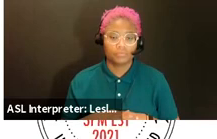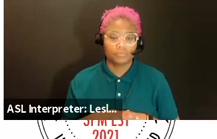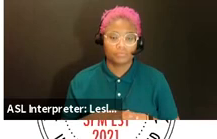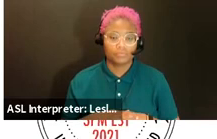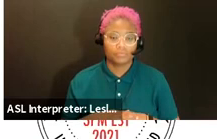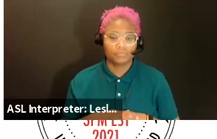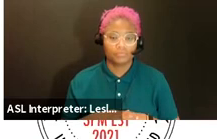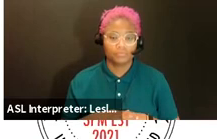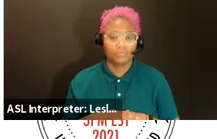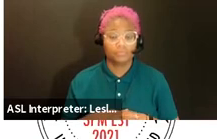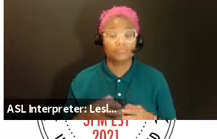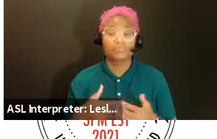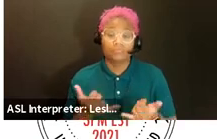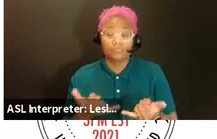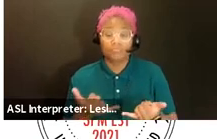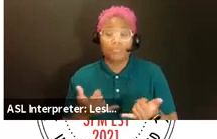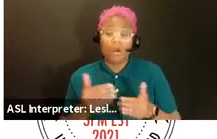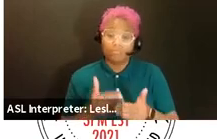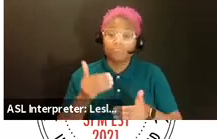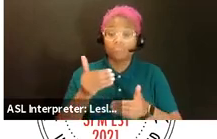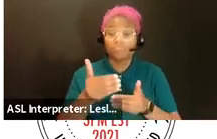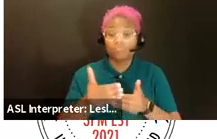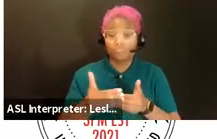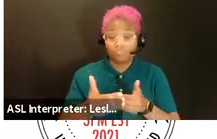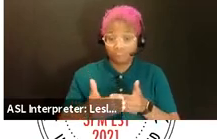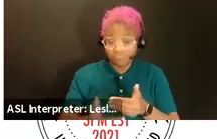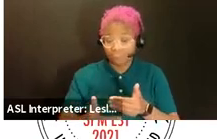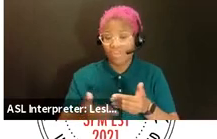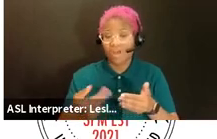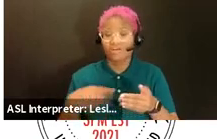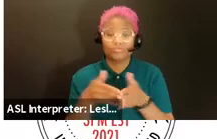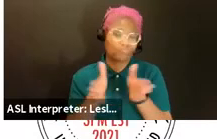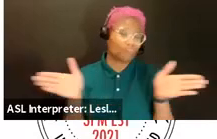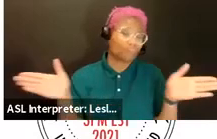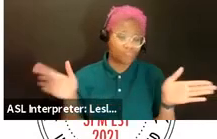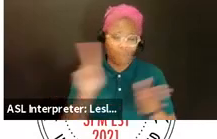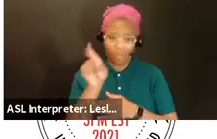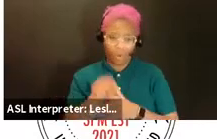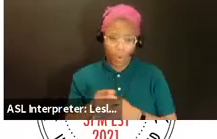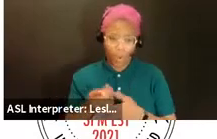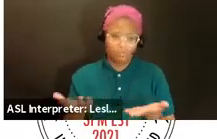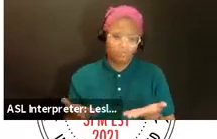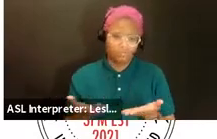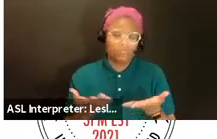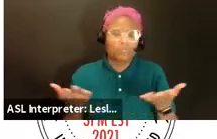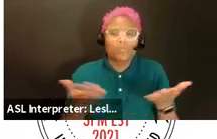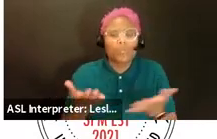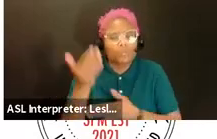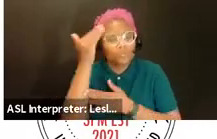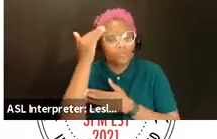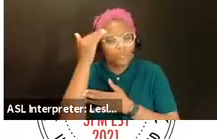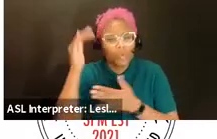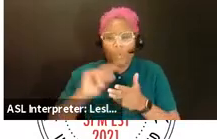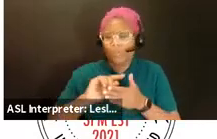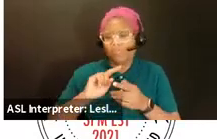going to jump from the national interest exception to kind of a broader question. What else do we need to know about the US visa process